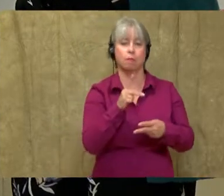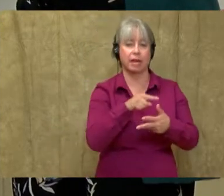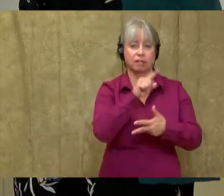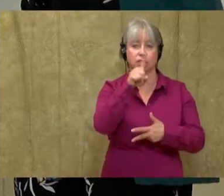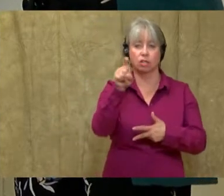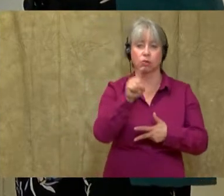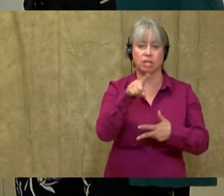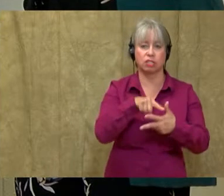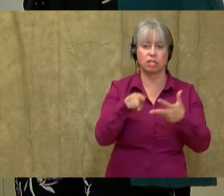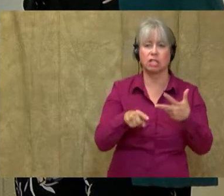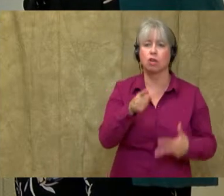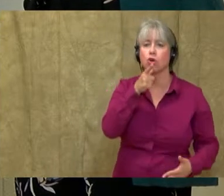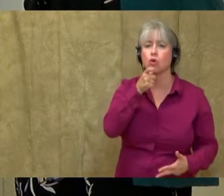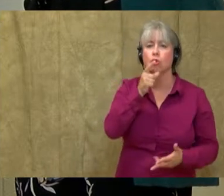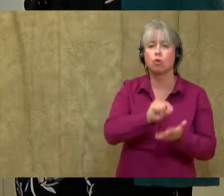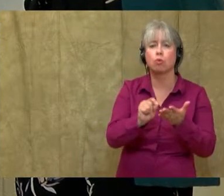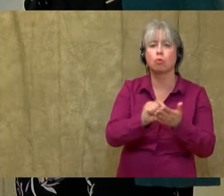poem?